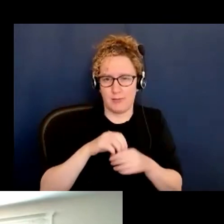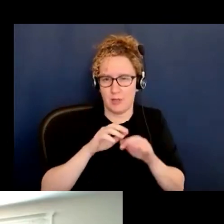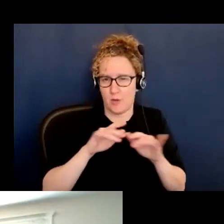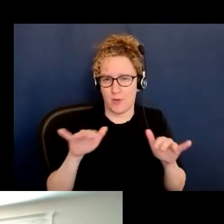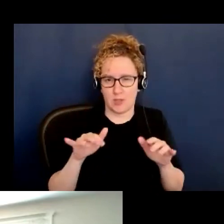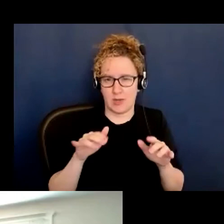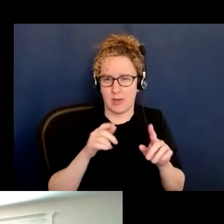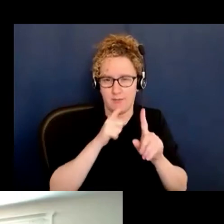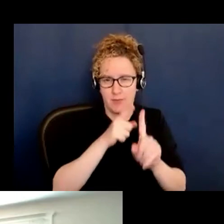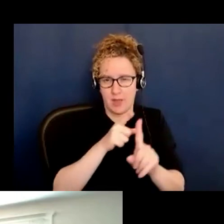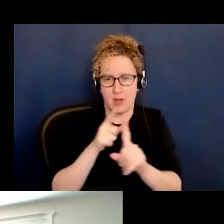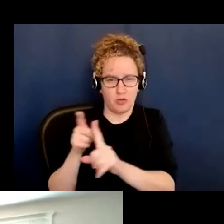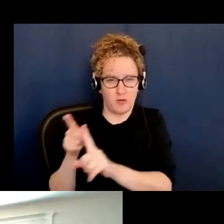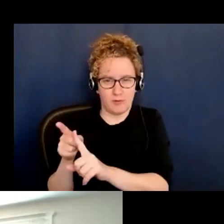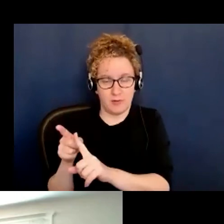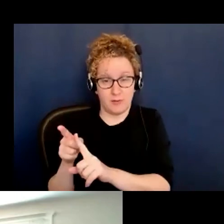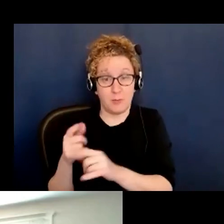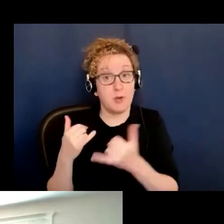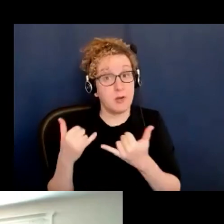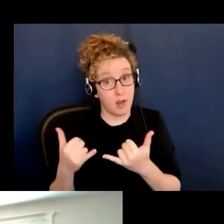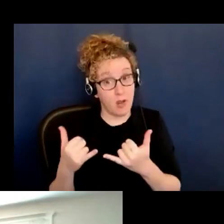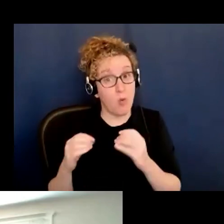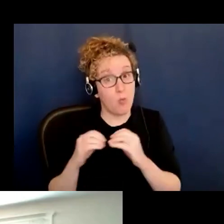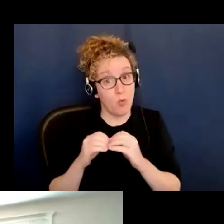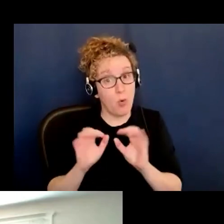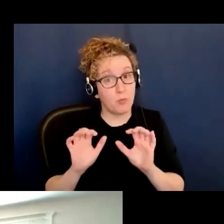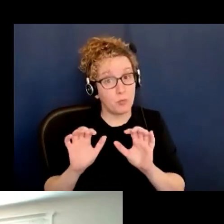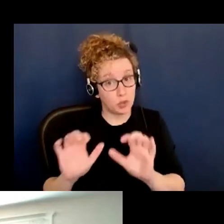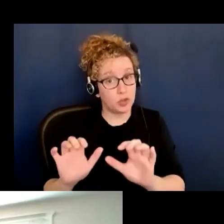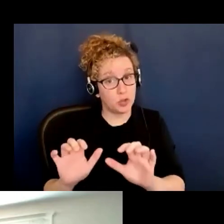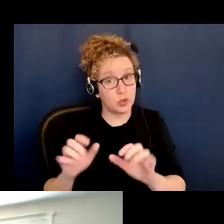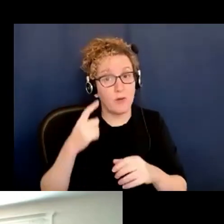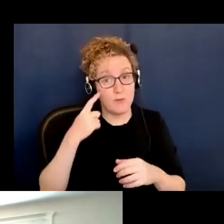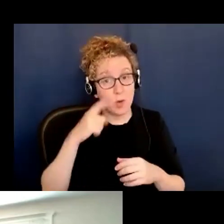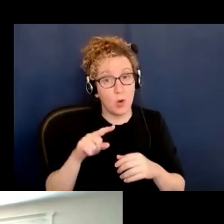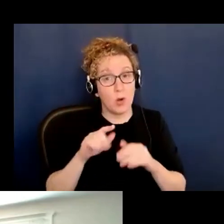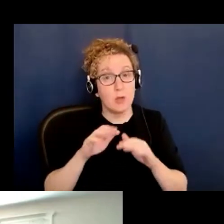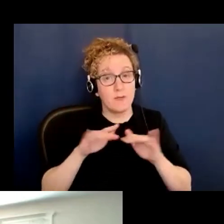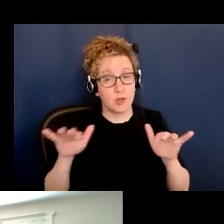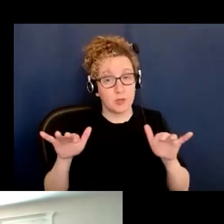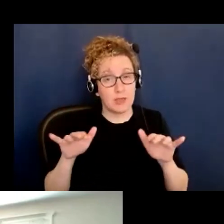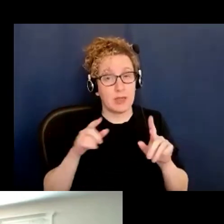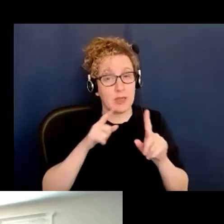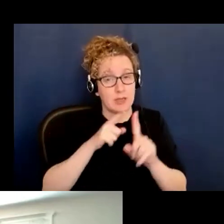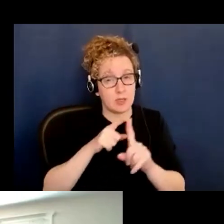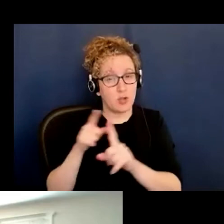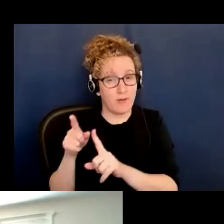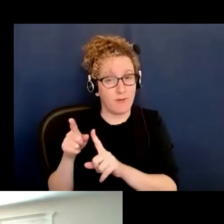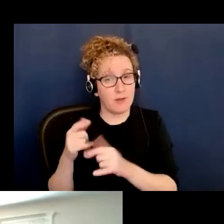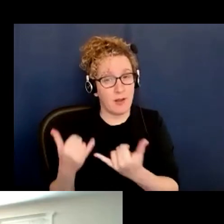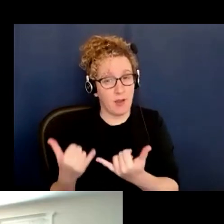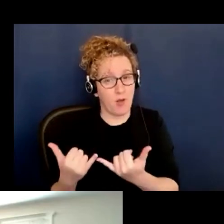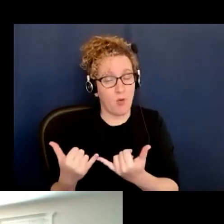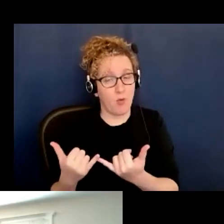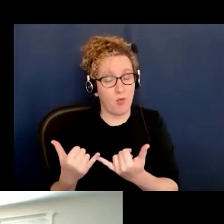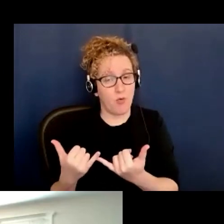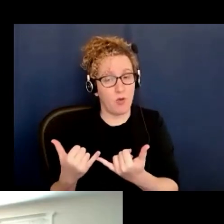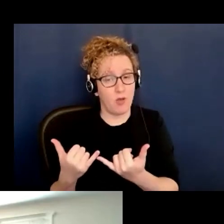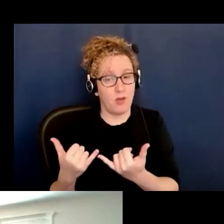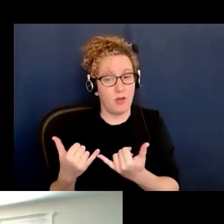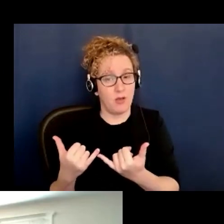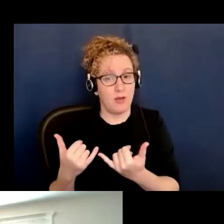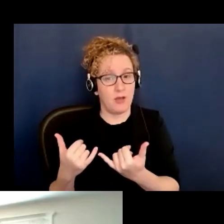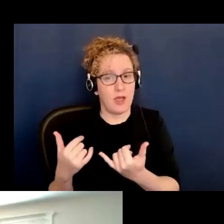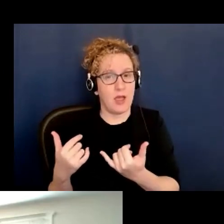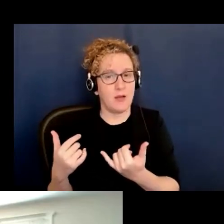initiatives. We're seeing a greater push for diversity initiatives right now, and we do see